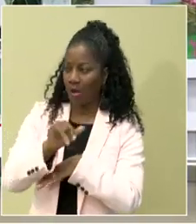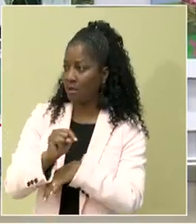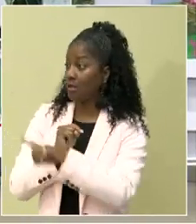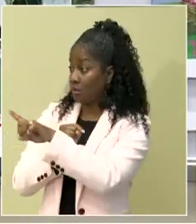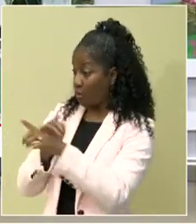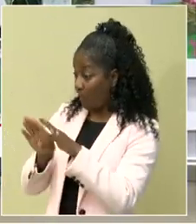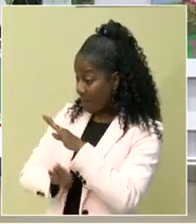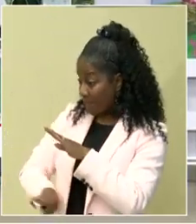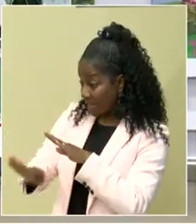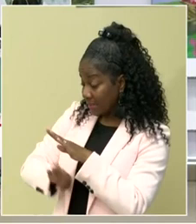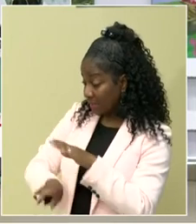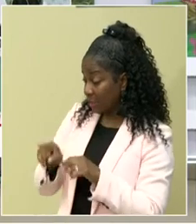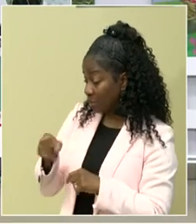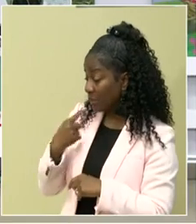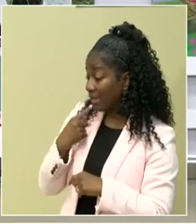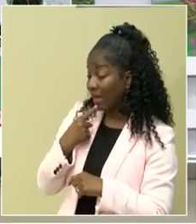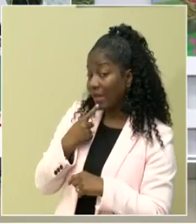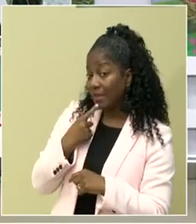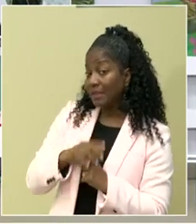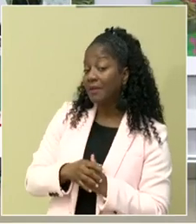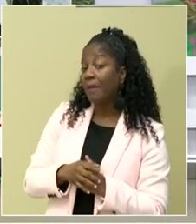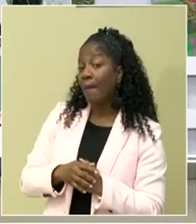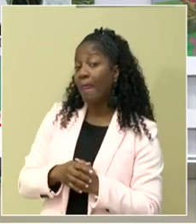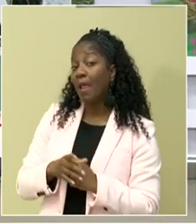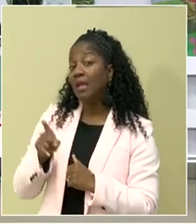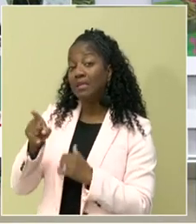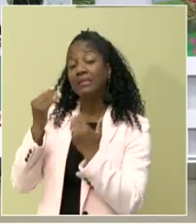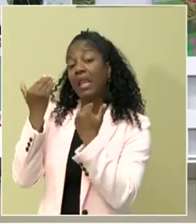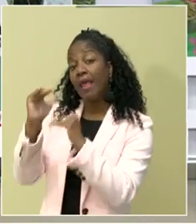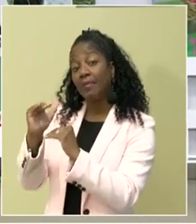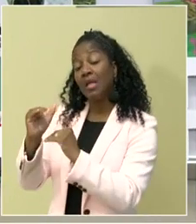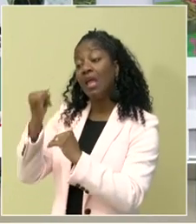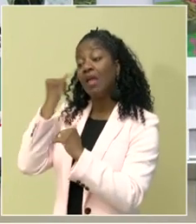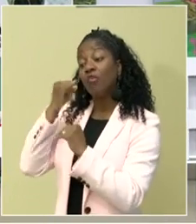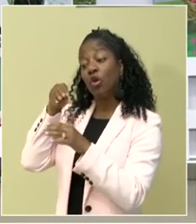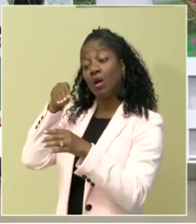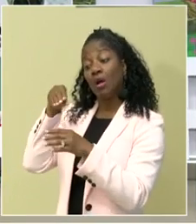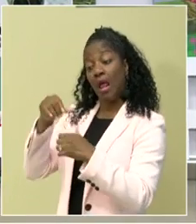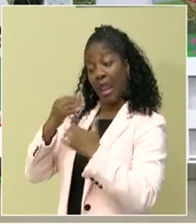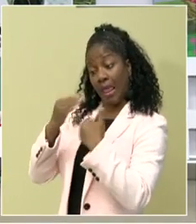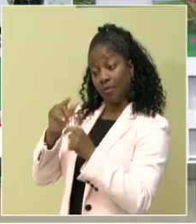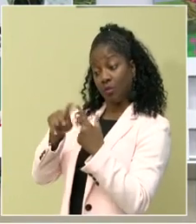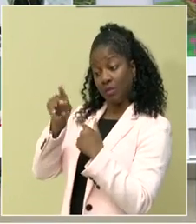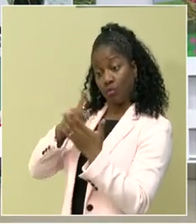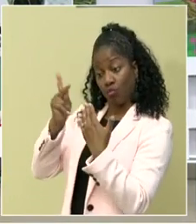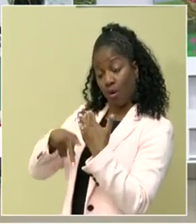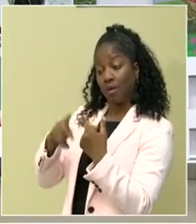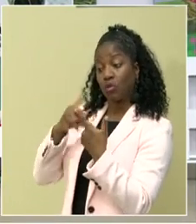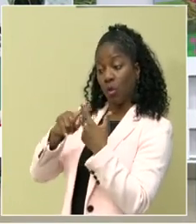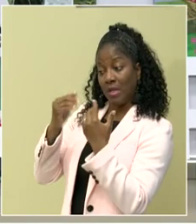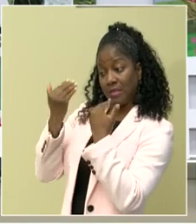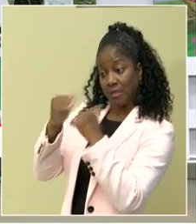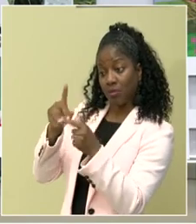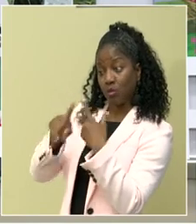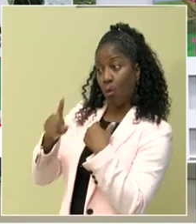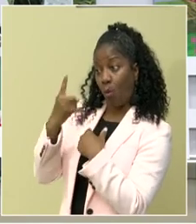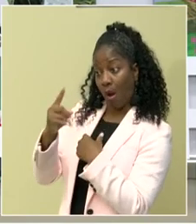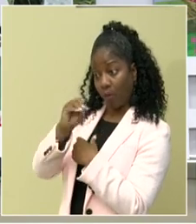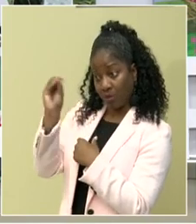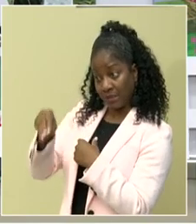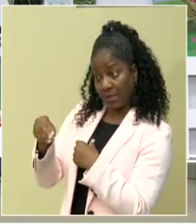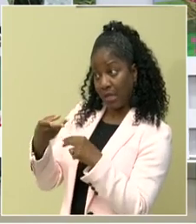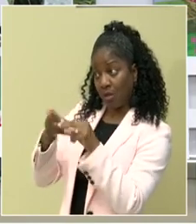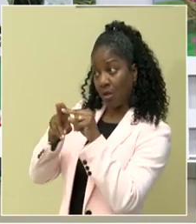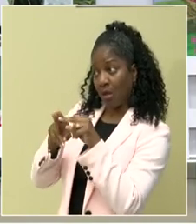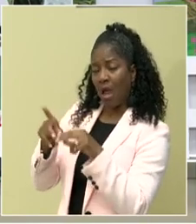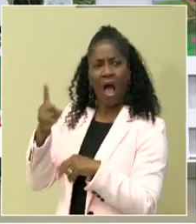you're saying that it's limited to, if you're in this program, it's limited to 1% increase in your tax bill.